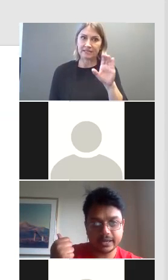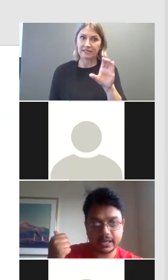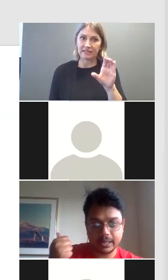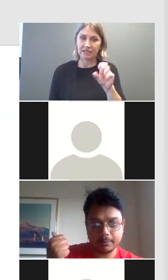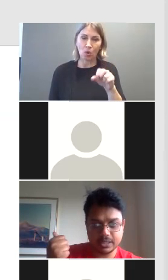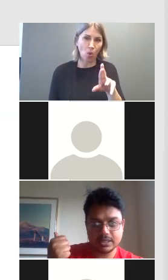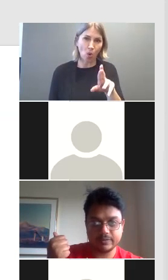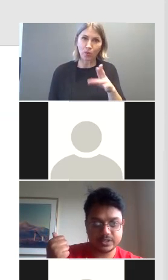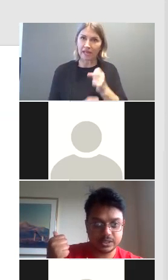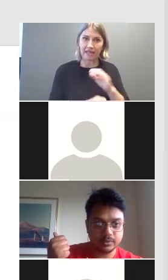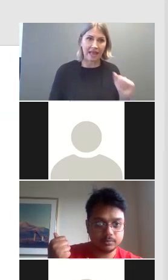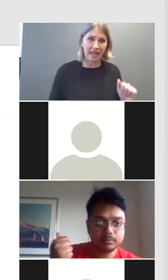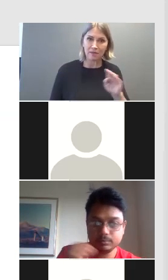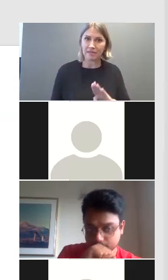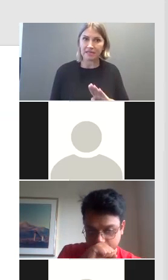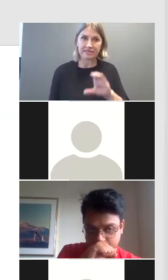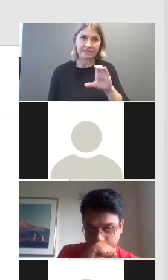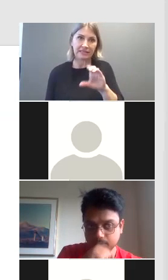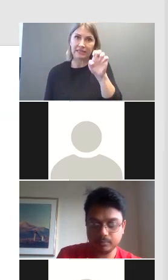Or would I get A, B, E, F, C, D?